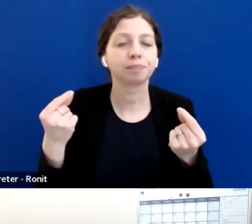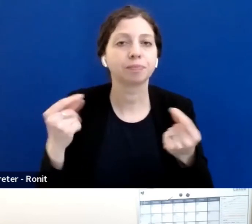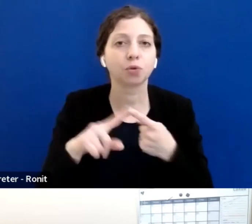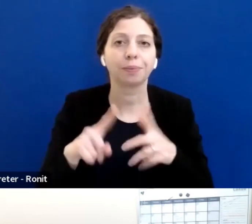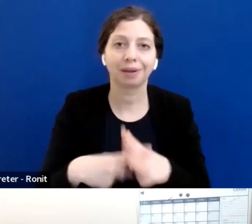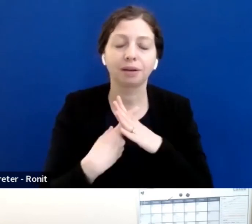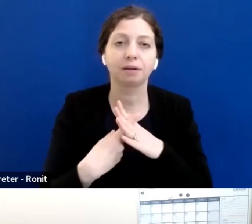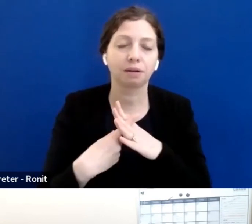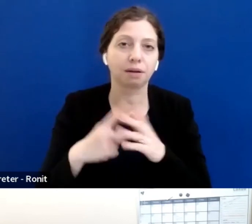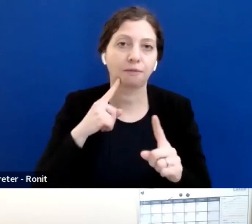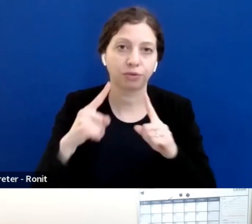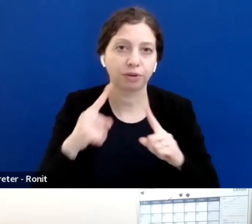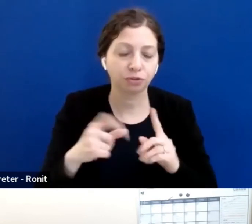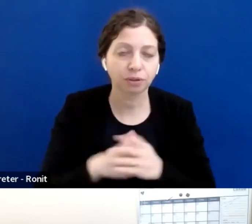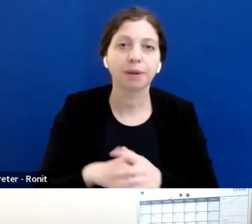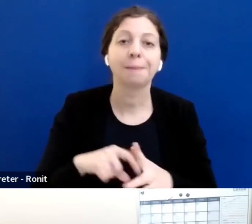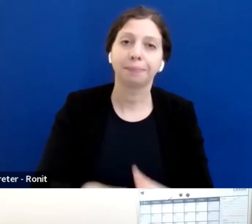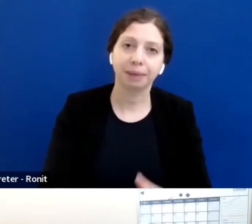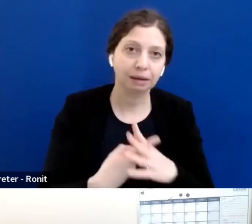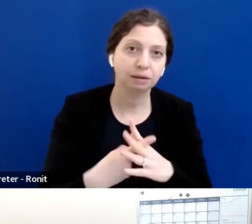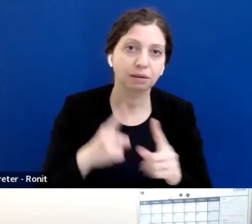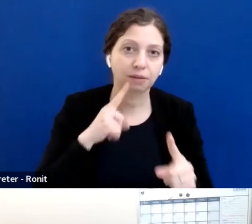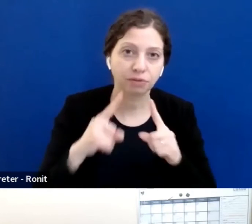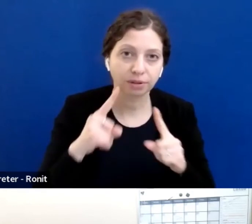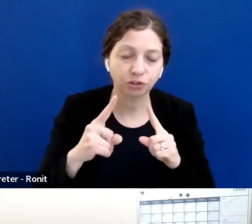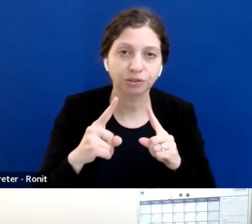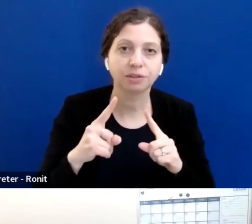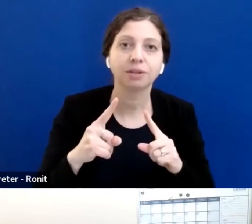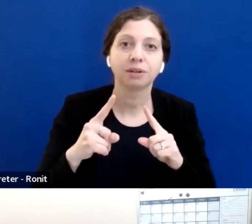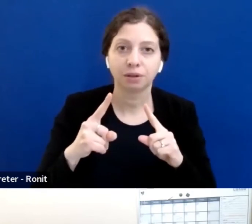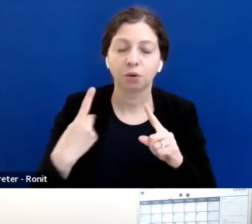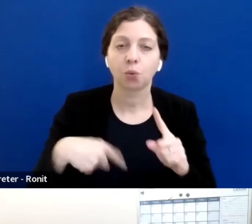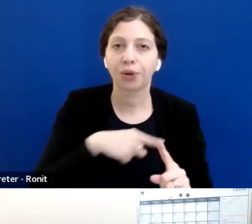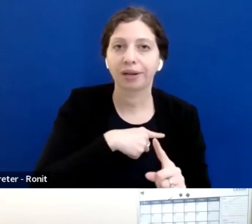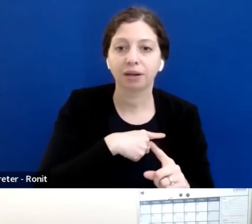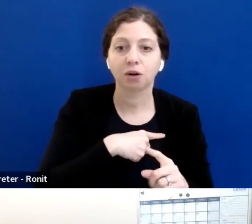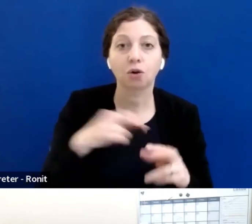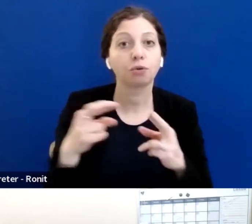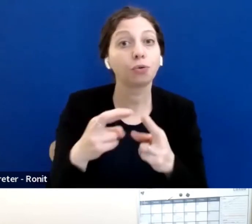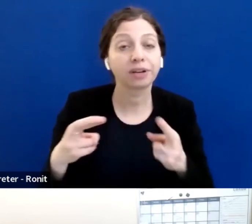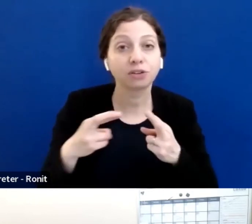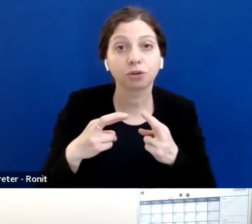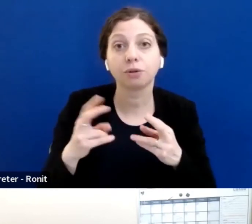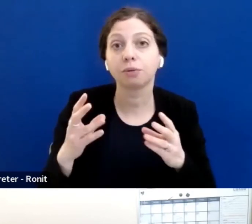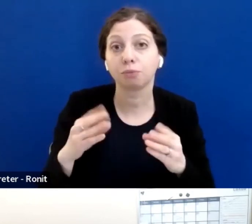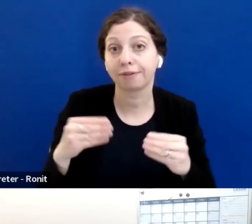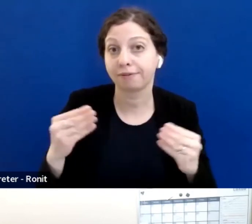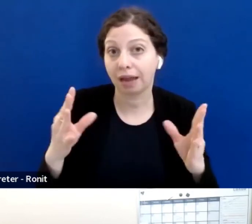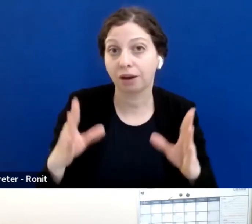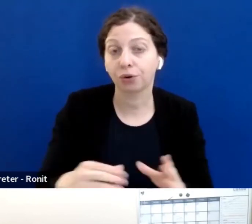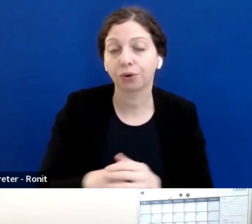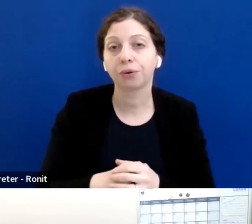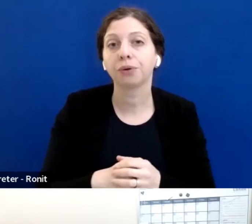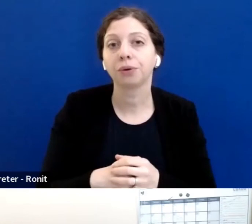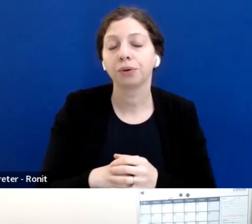that conversation. Begin these conversations. We are a regional provider, and